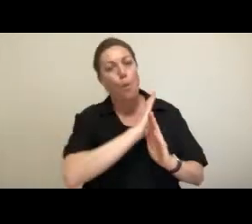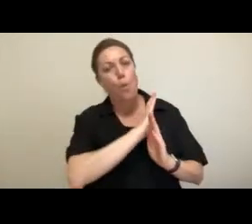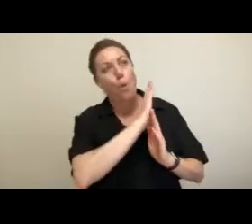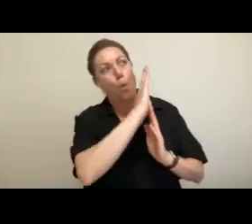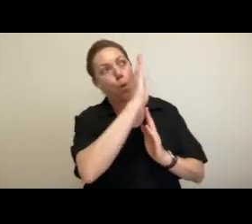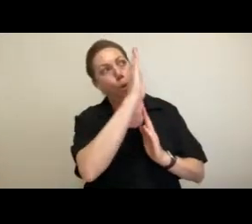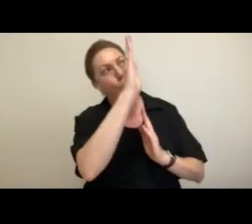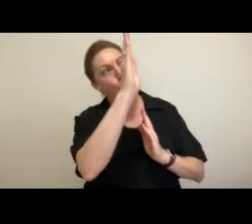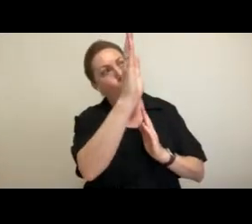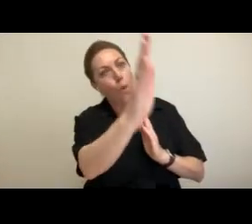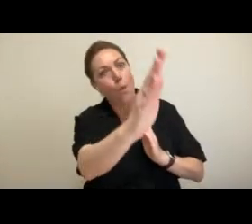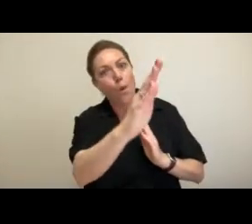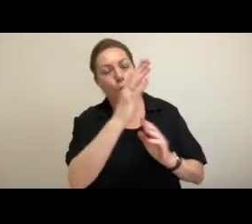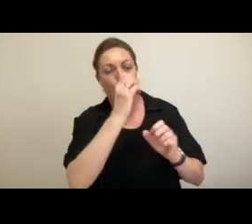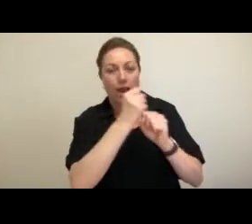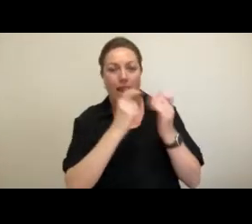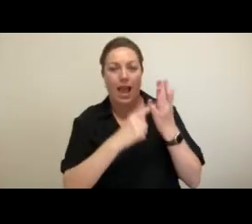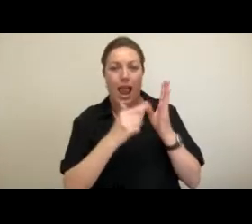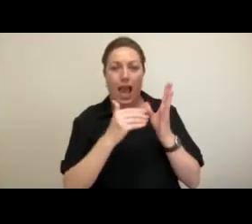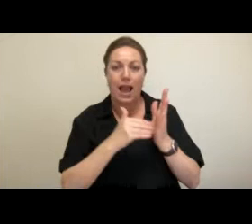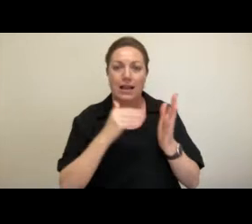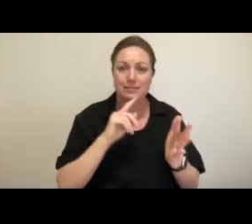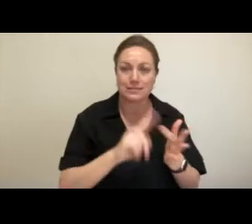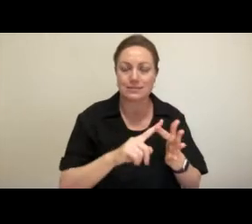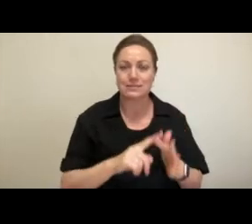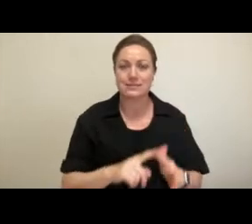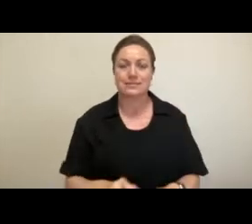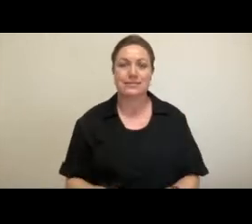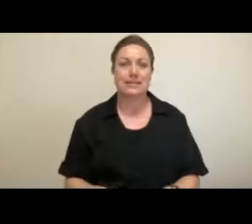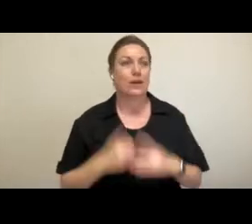places cooling mist installations.